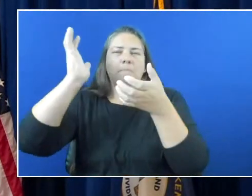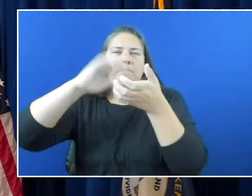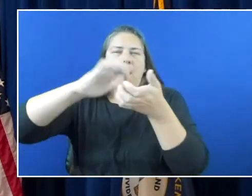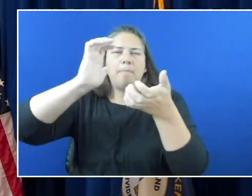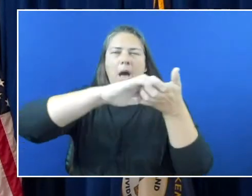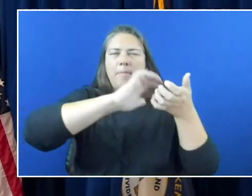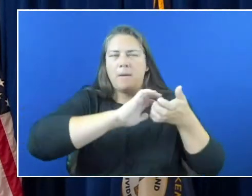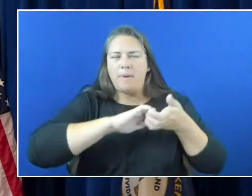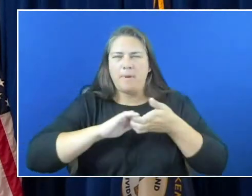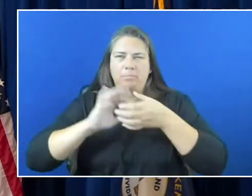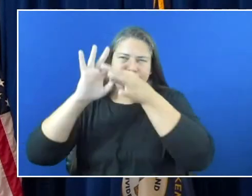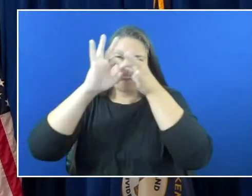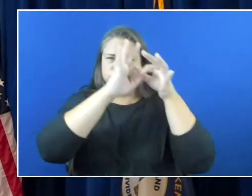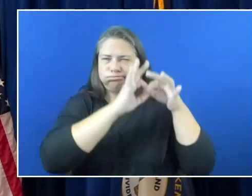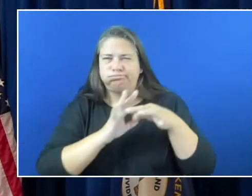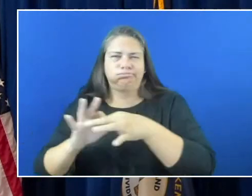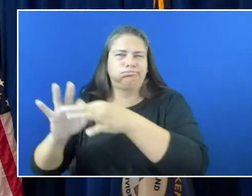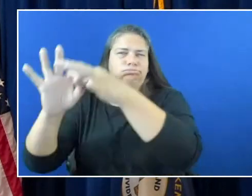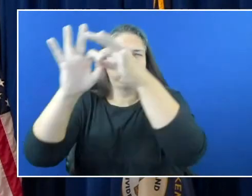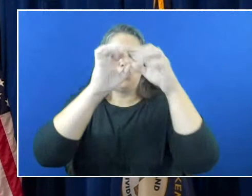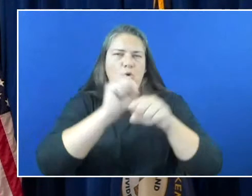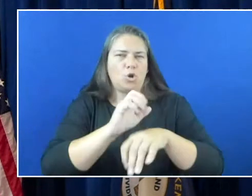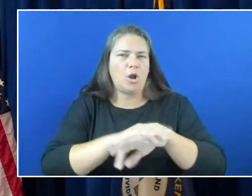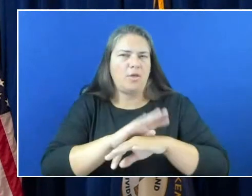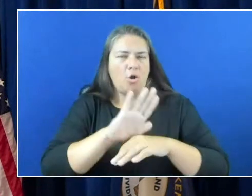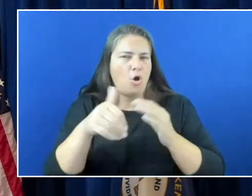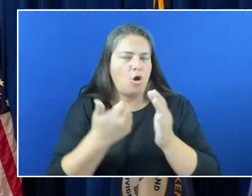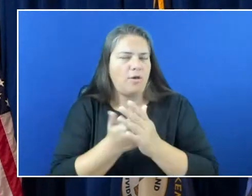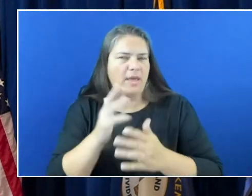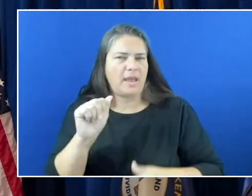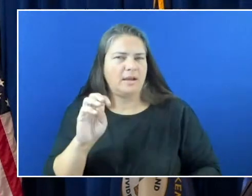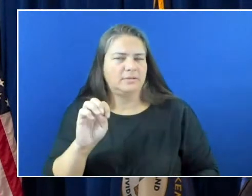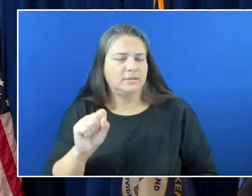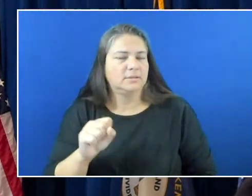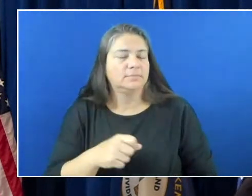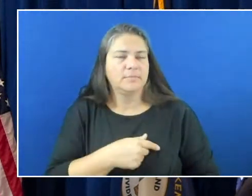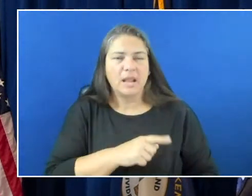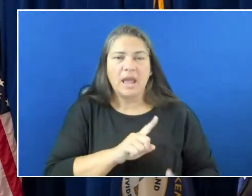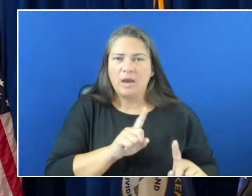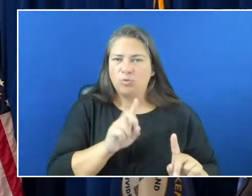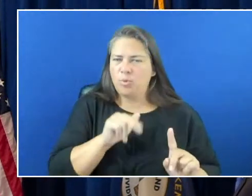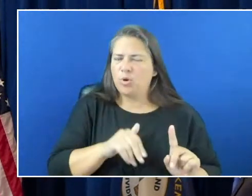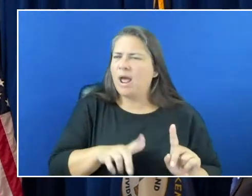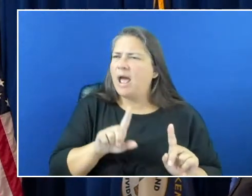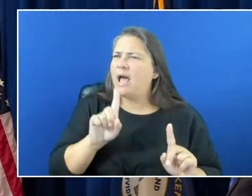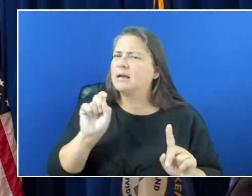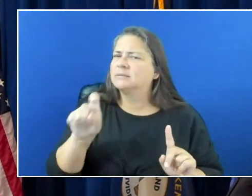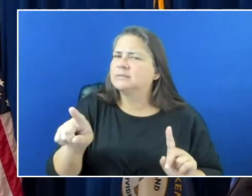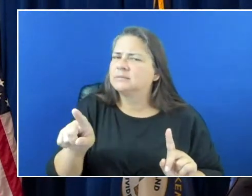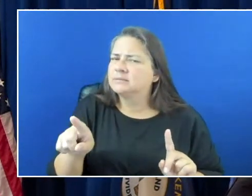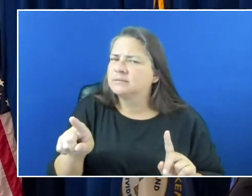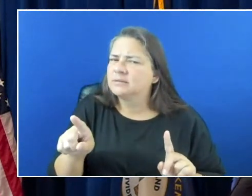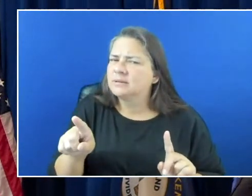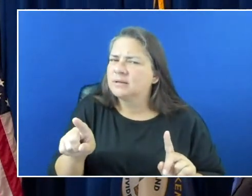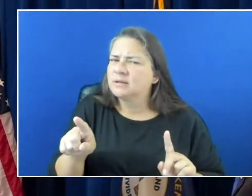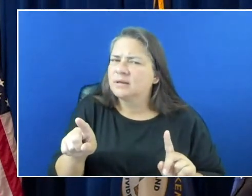I guess what I'm asking was, is this an internet sting? Was it based on organization reports you got from